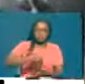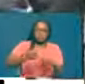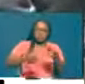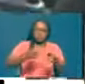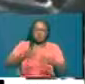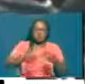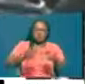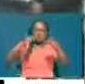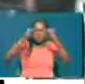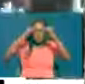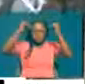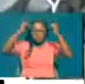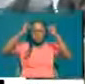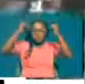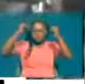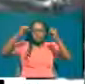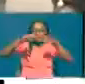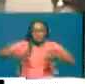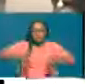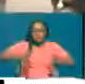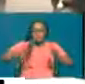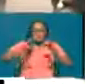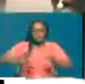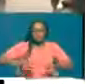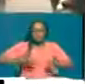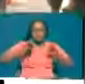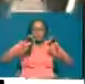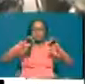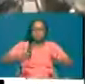on the way to Kitengela police station.